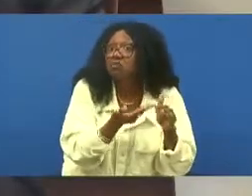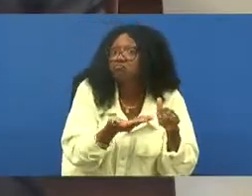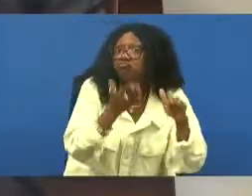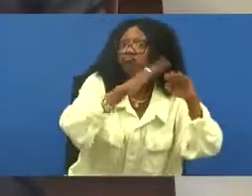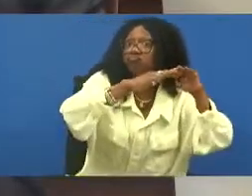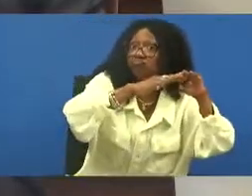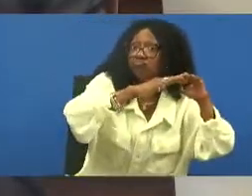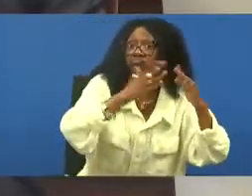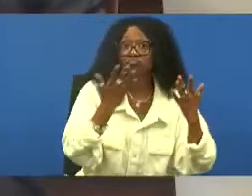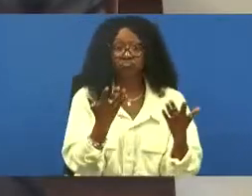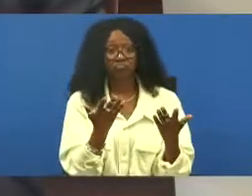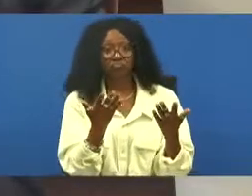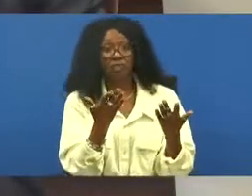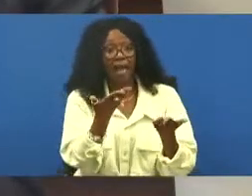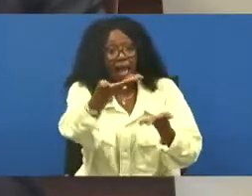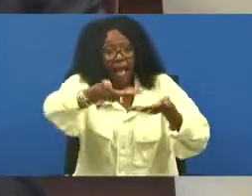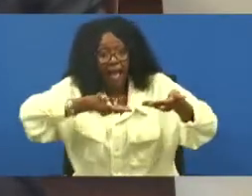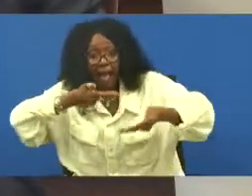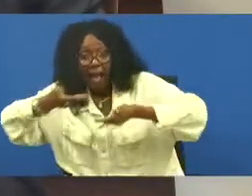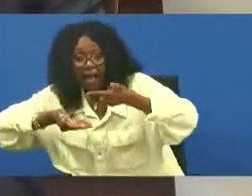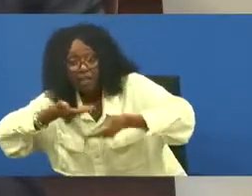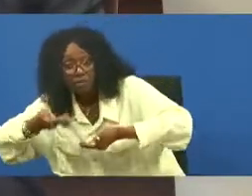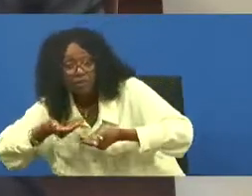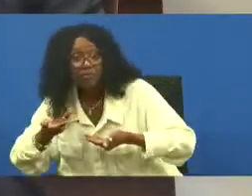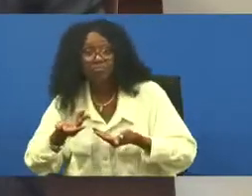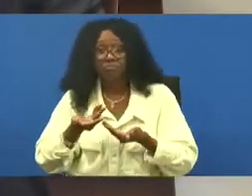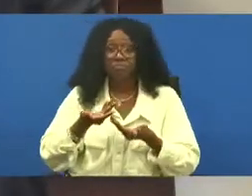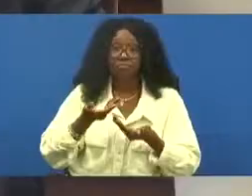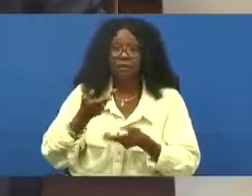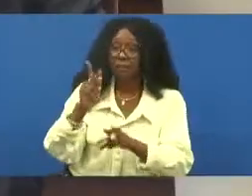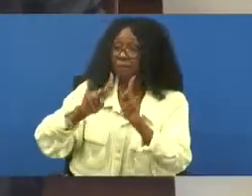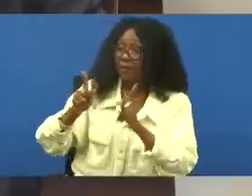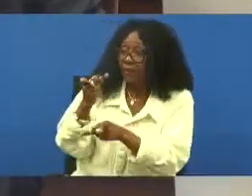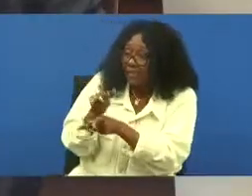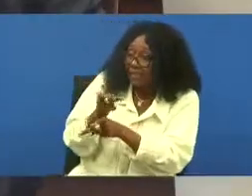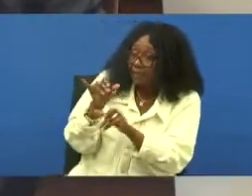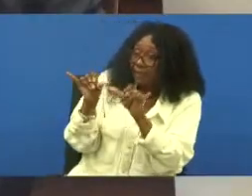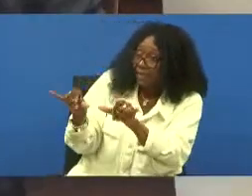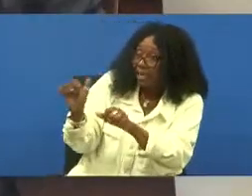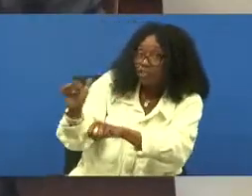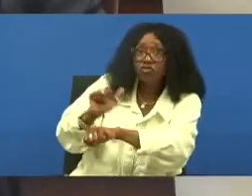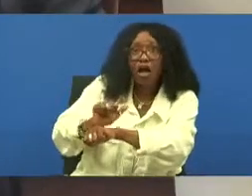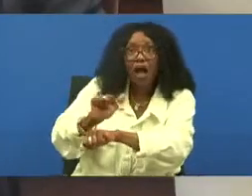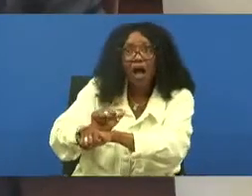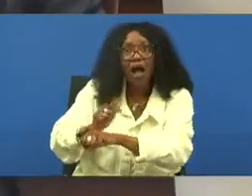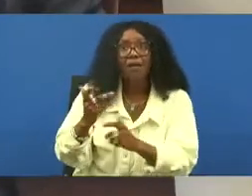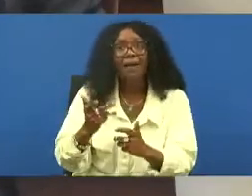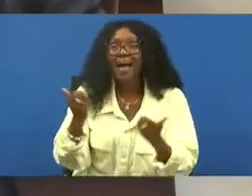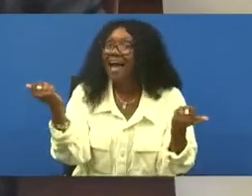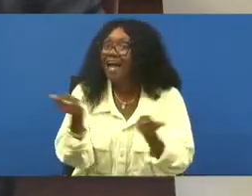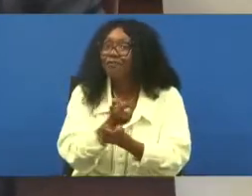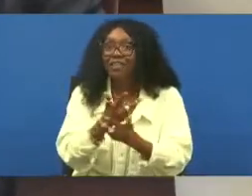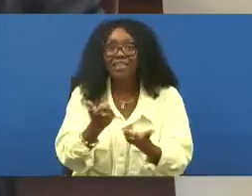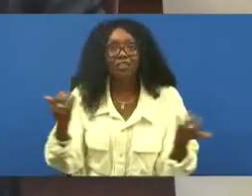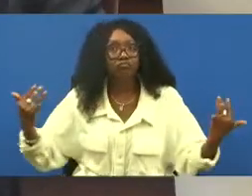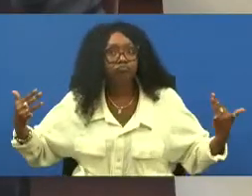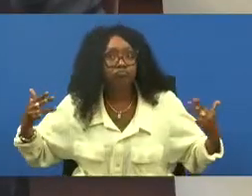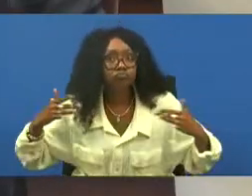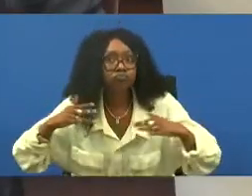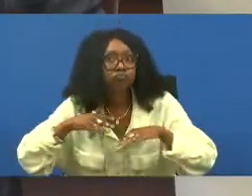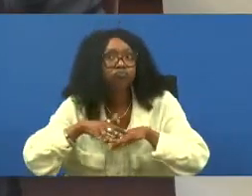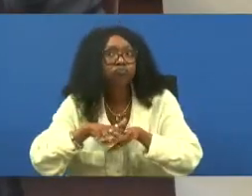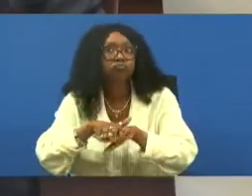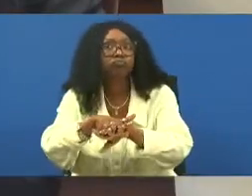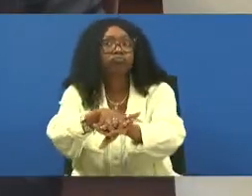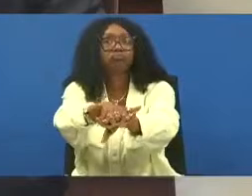them and keeping them in their jobs, with everything else that's going on. So everything will have to flow together, and I truly feel that it